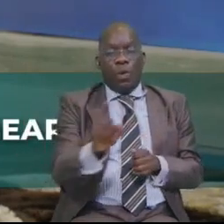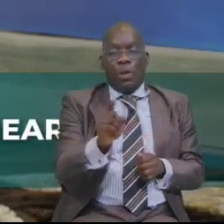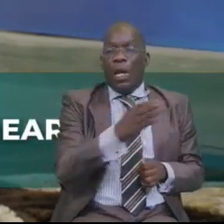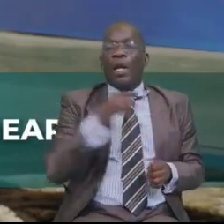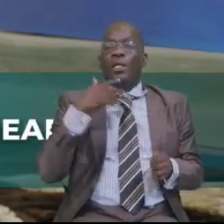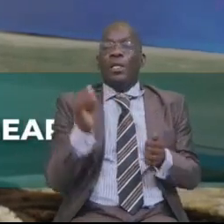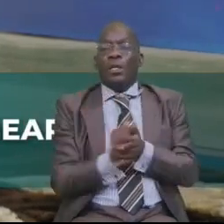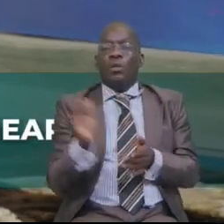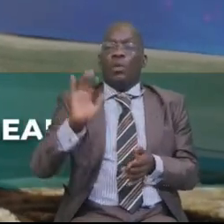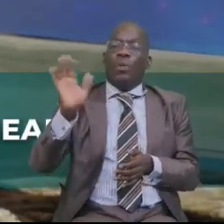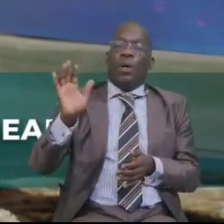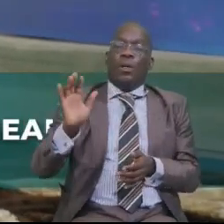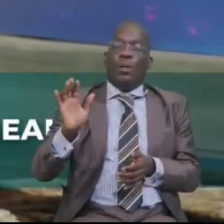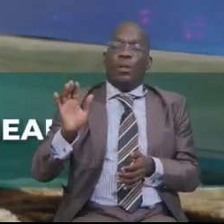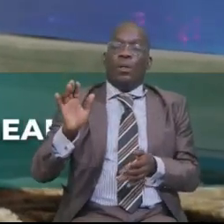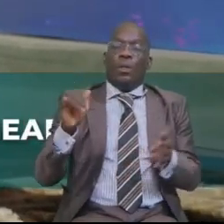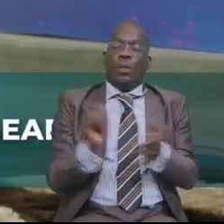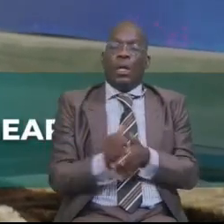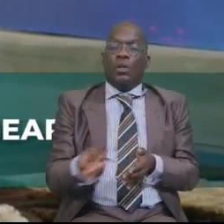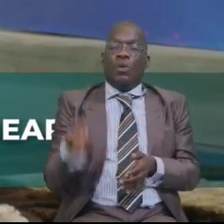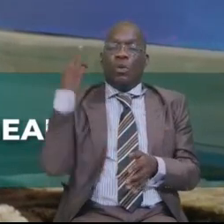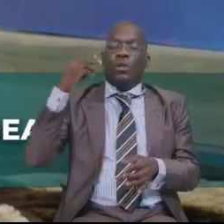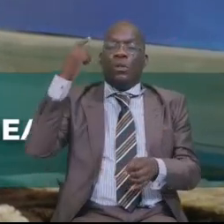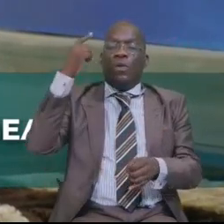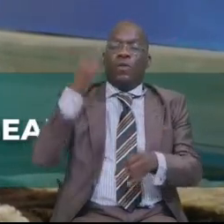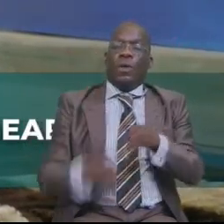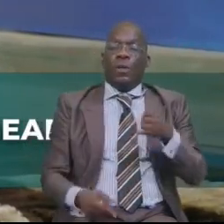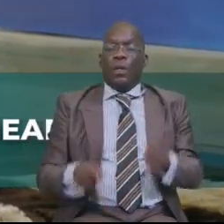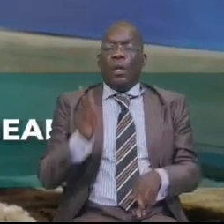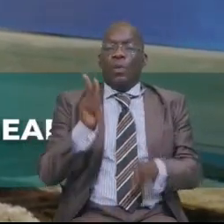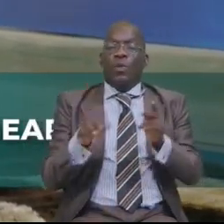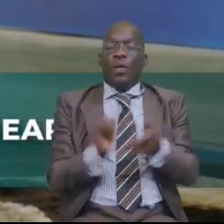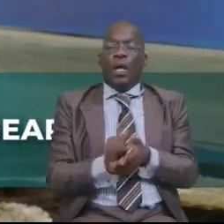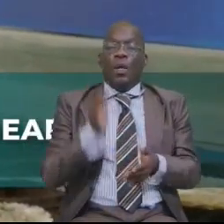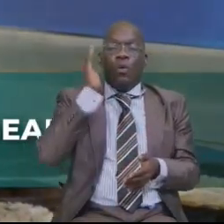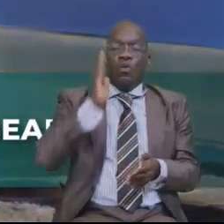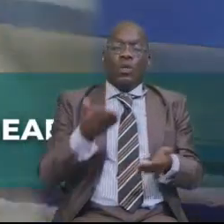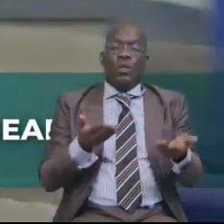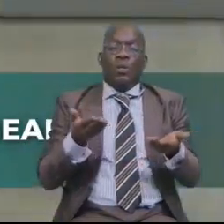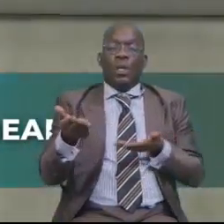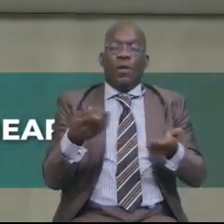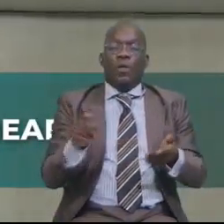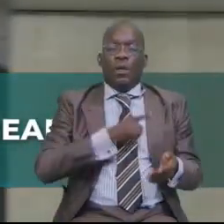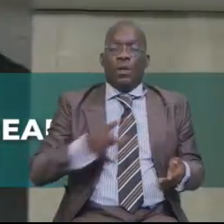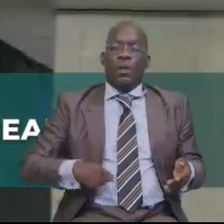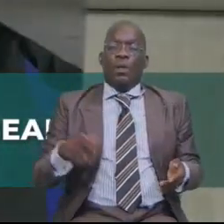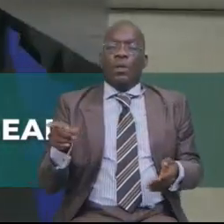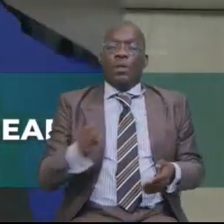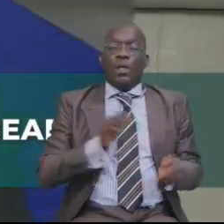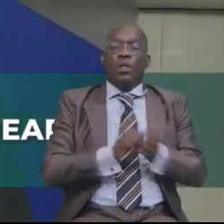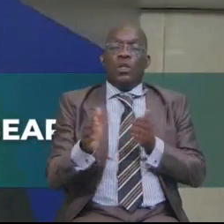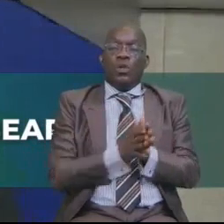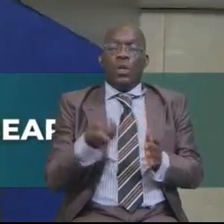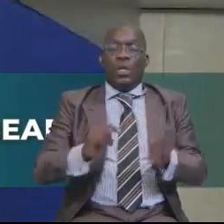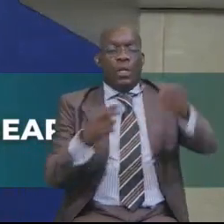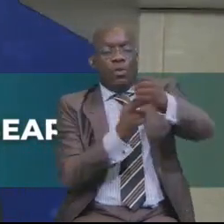That was final. Those who are going to serve the Lord, they burned the bridge behind them.